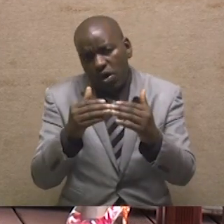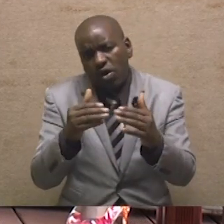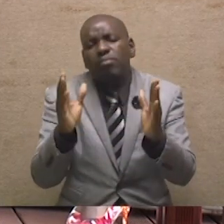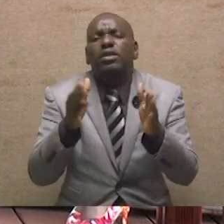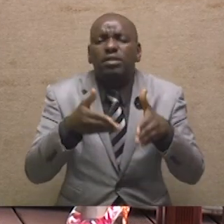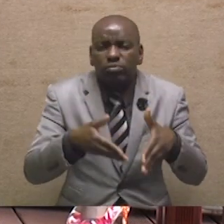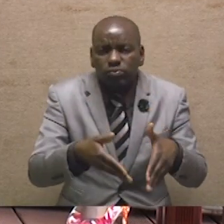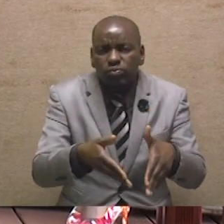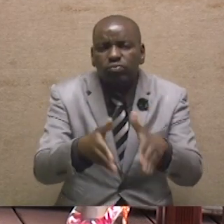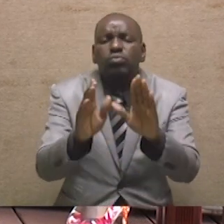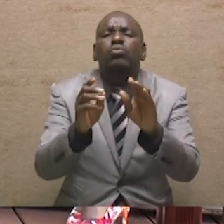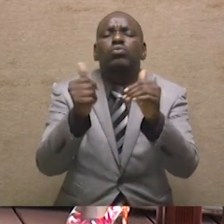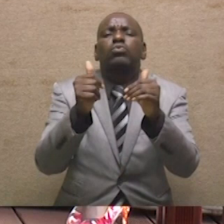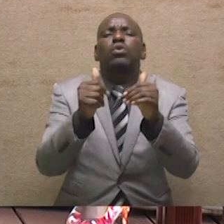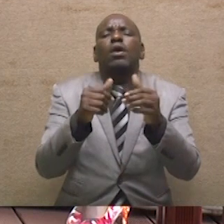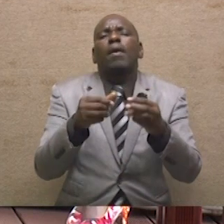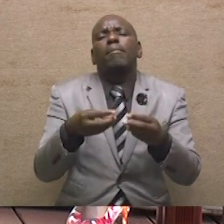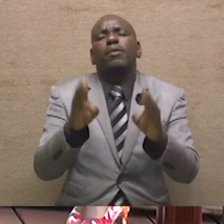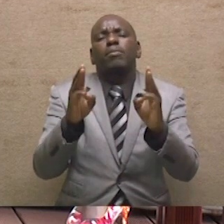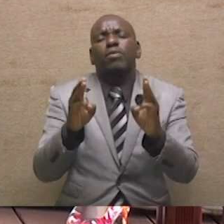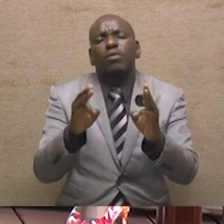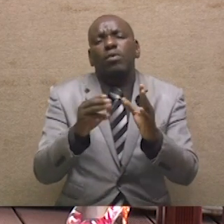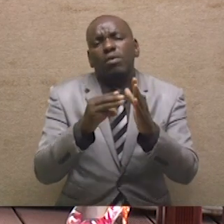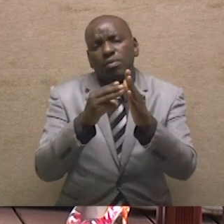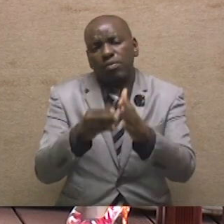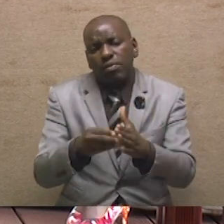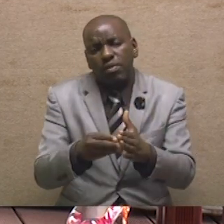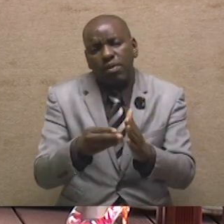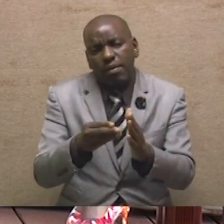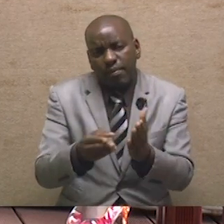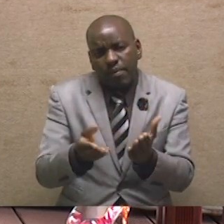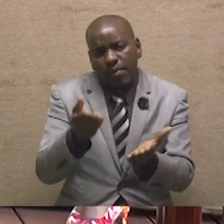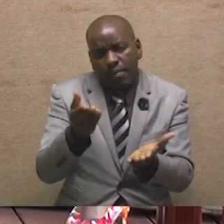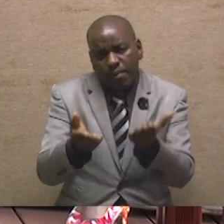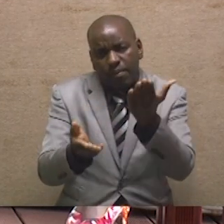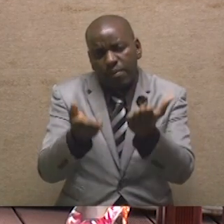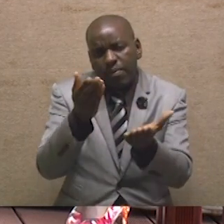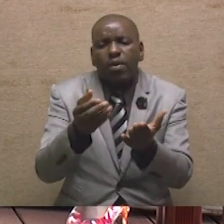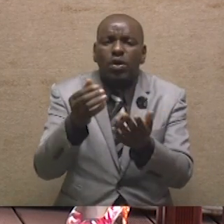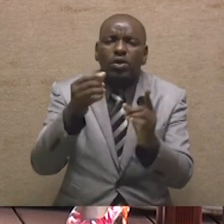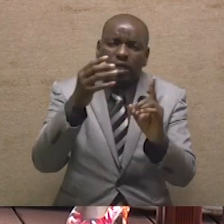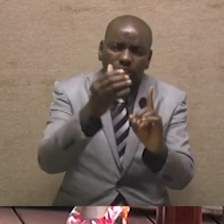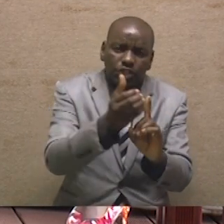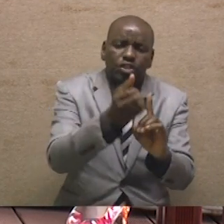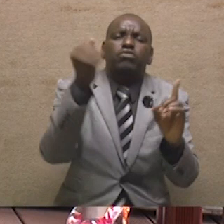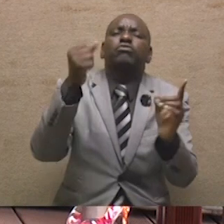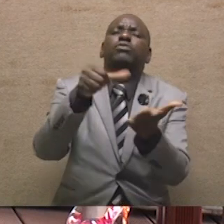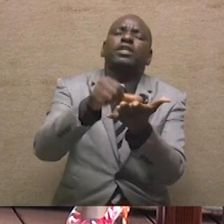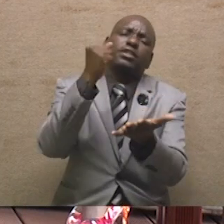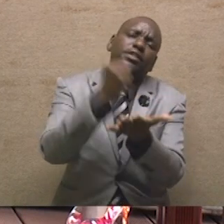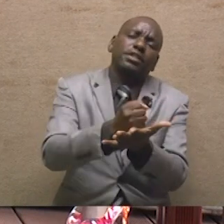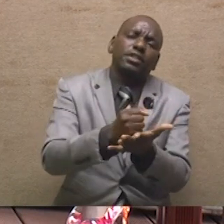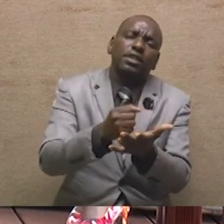Tendai was saying, to open a track where people can go through a gradual process